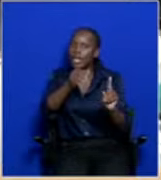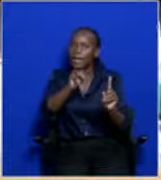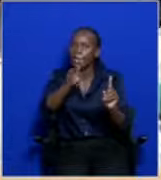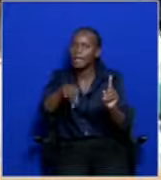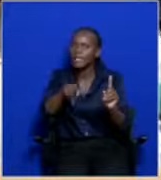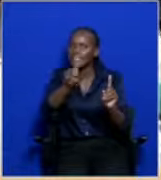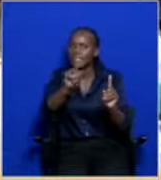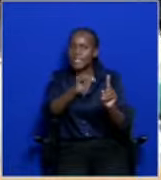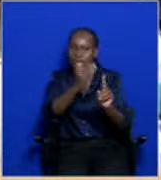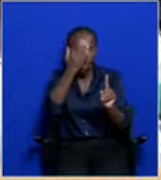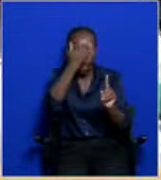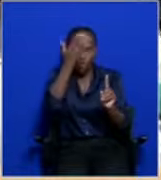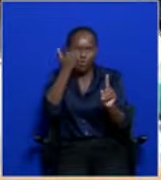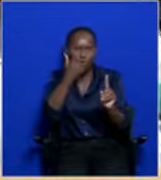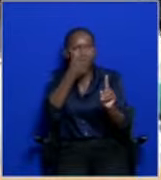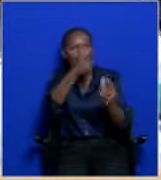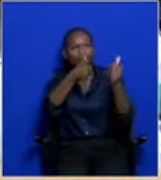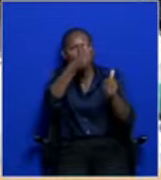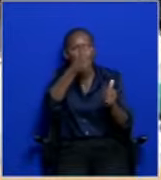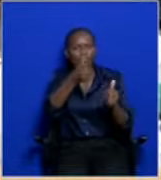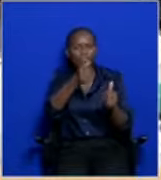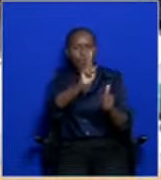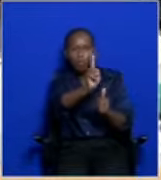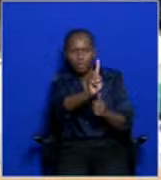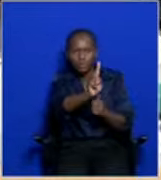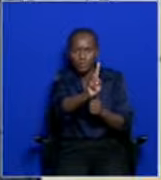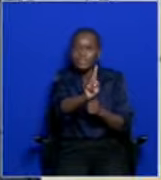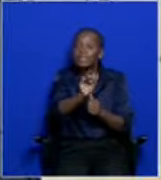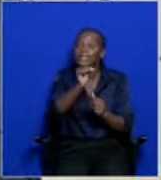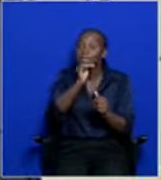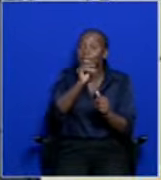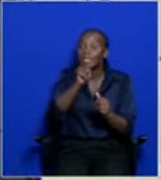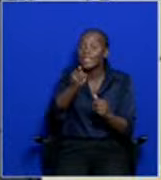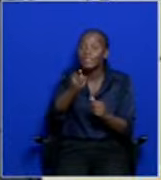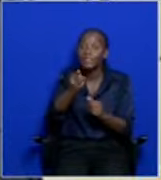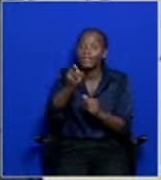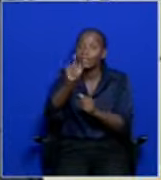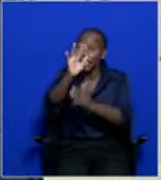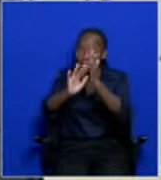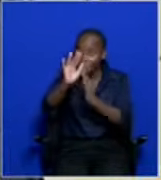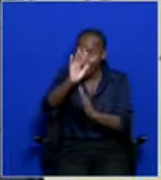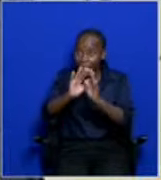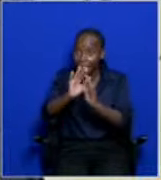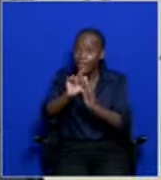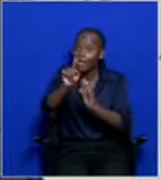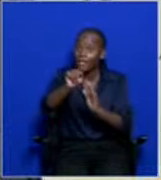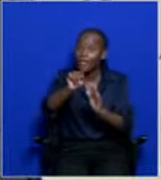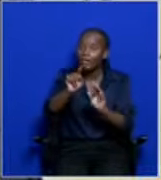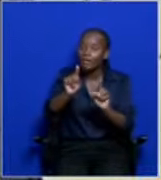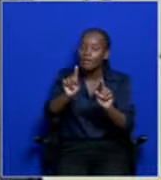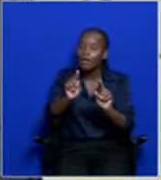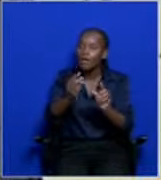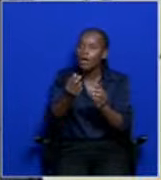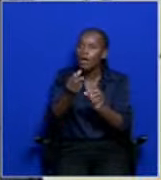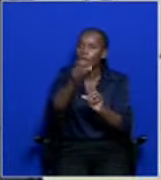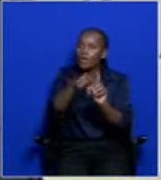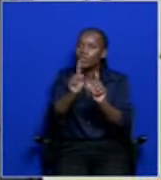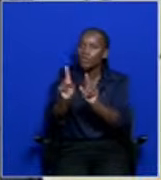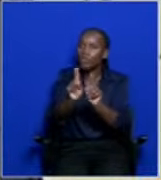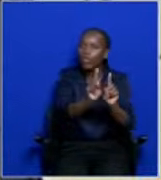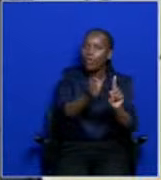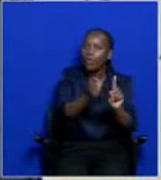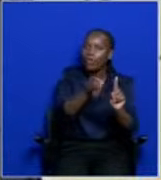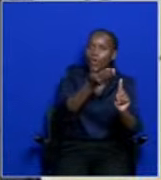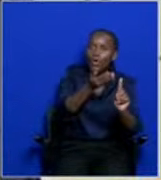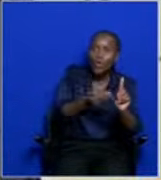obtain his warning statement is also part of that illegal operation. And then after that, I